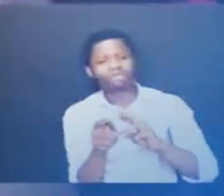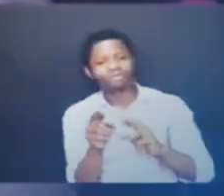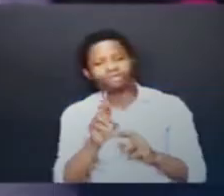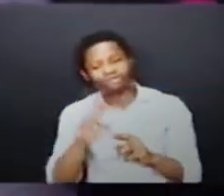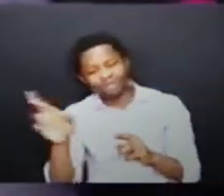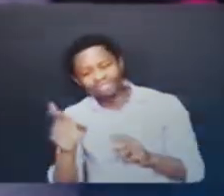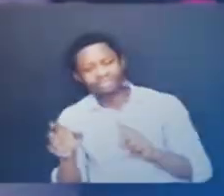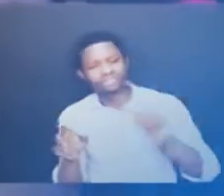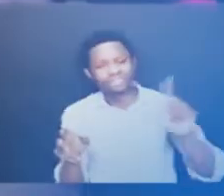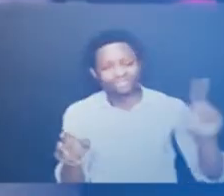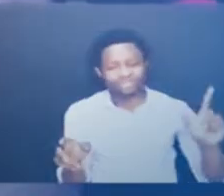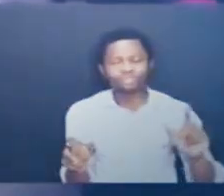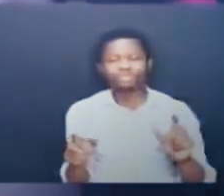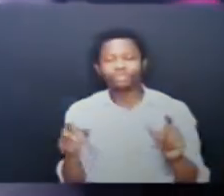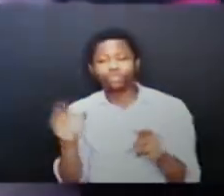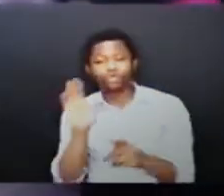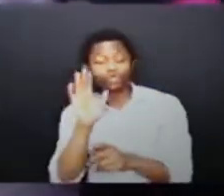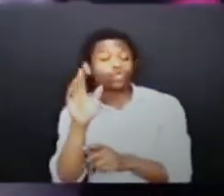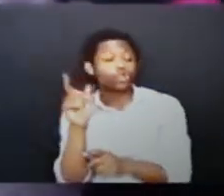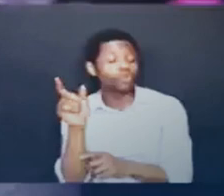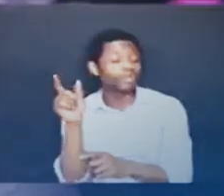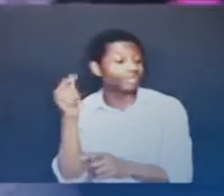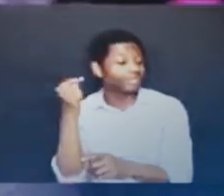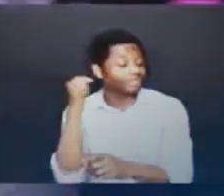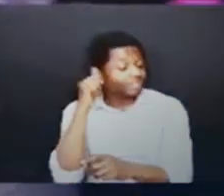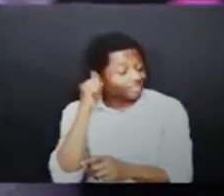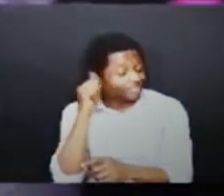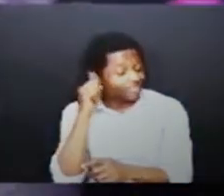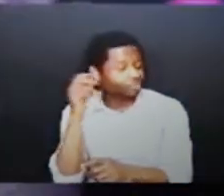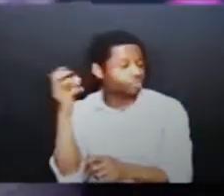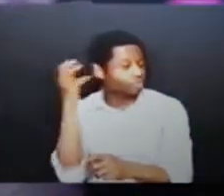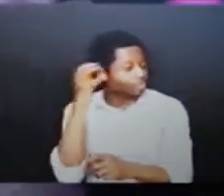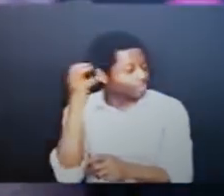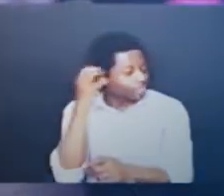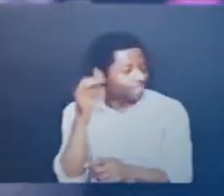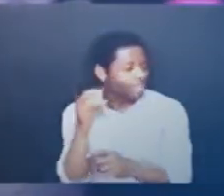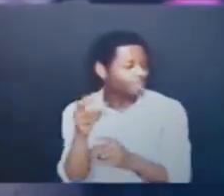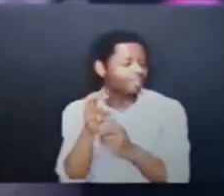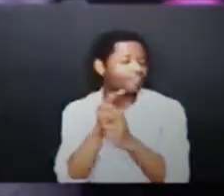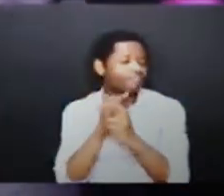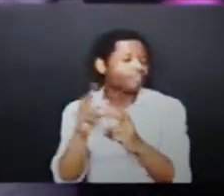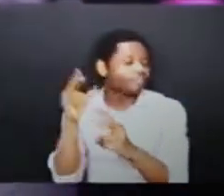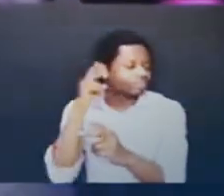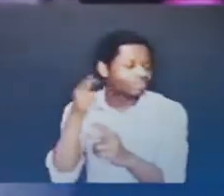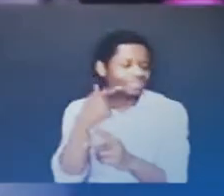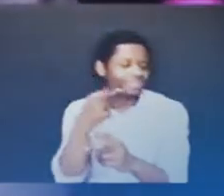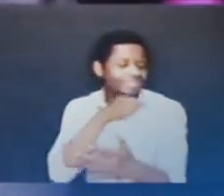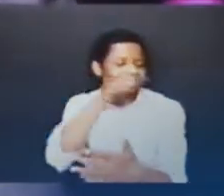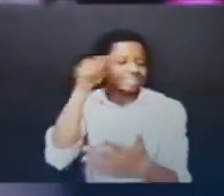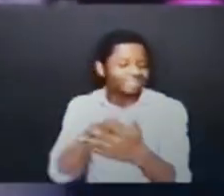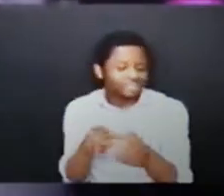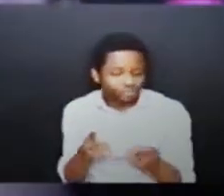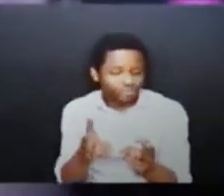your ears will hear a voice behind you saying, this is the way, walk in it.